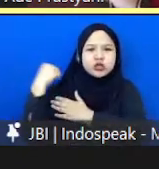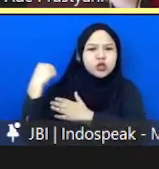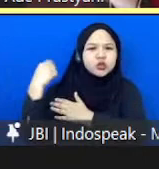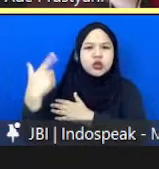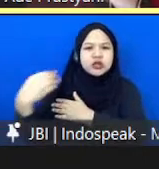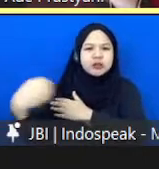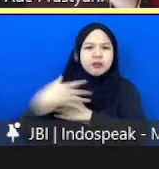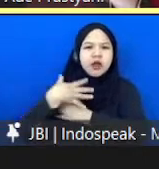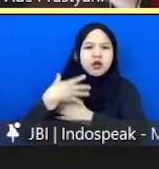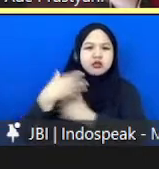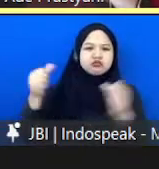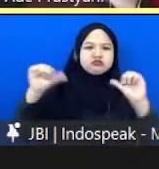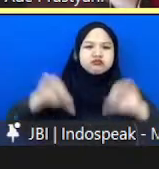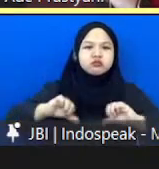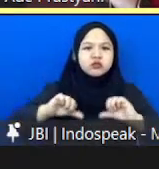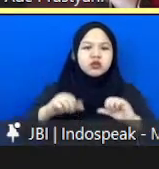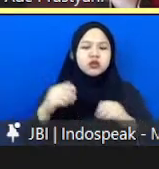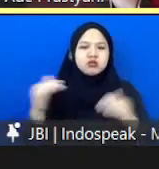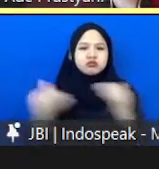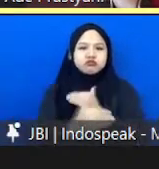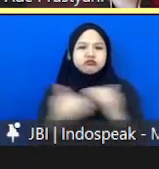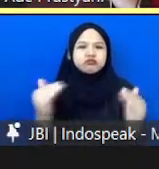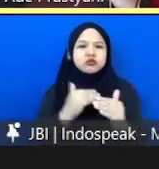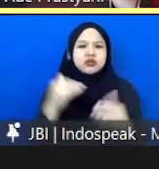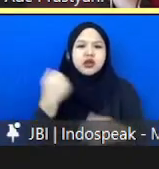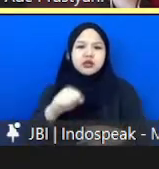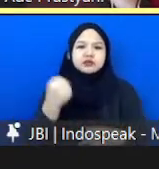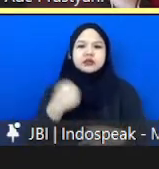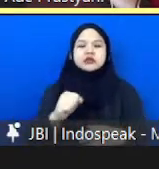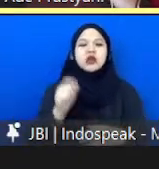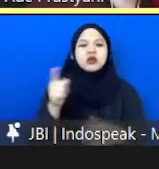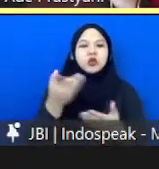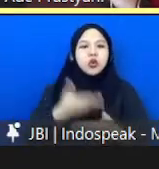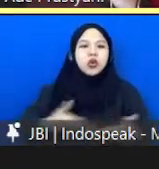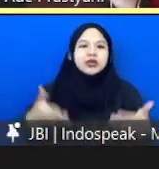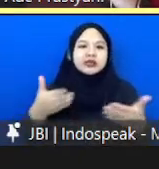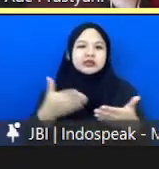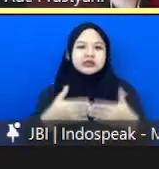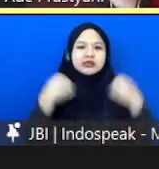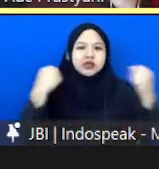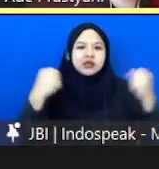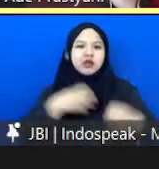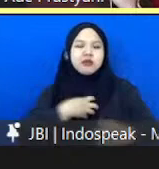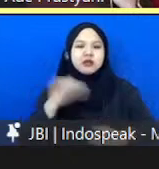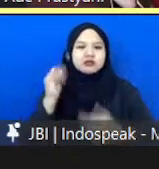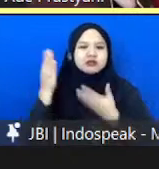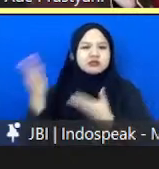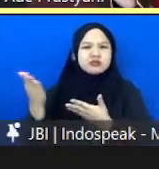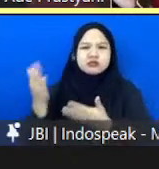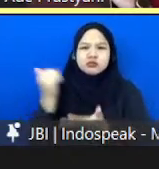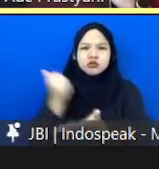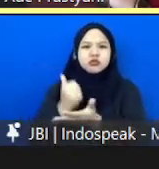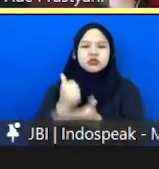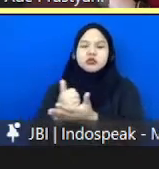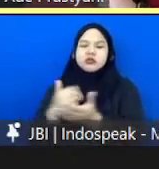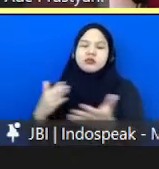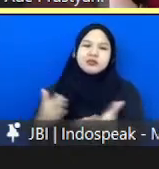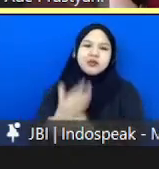it further deteriorated their mental health condition. It is a gross violation of human rights.